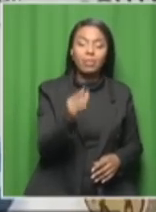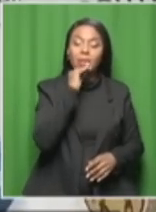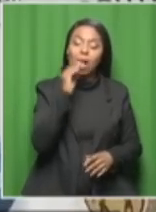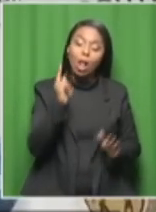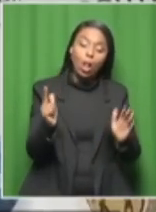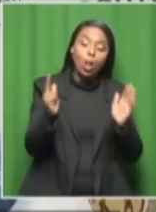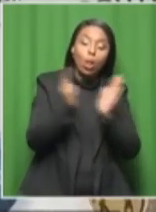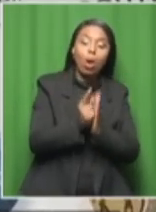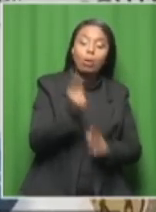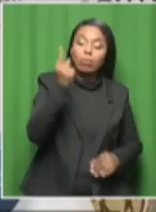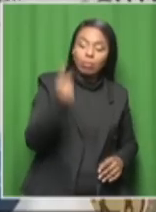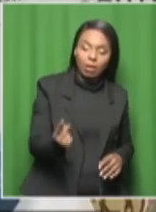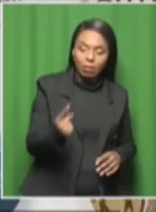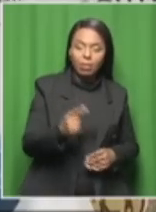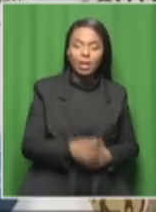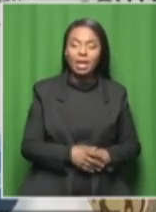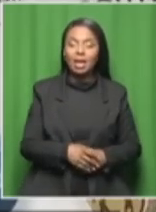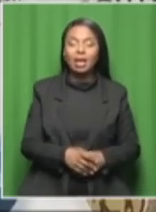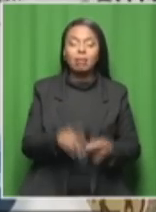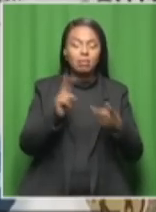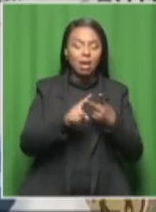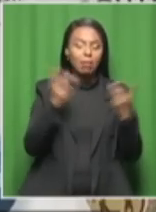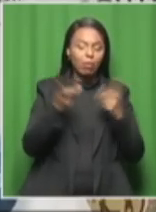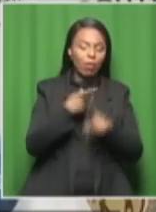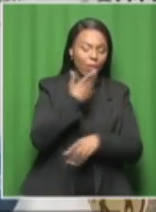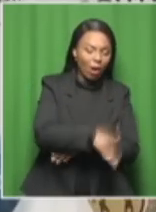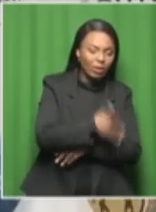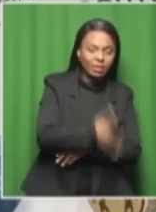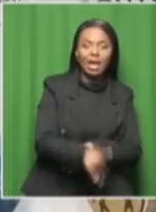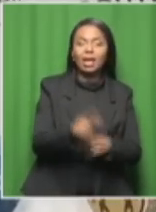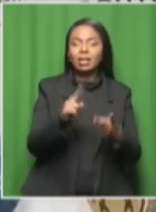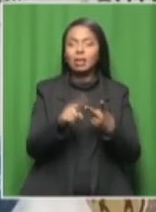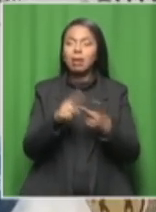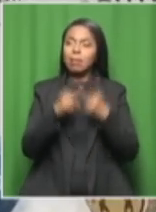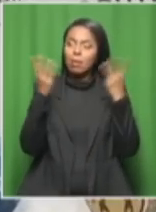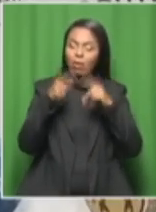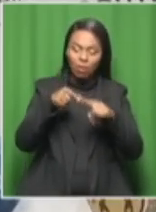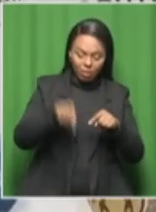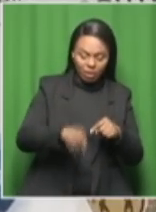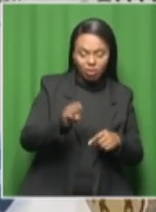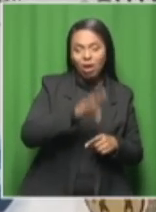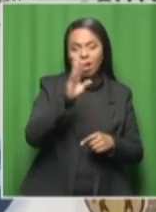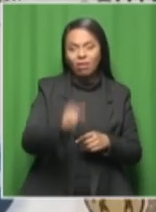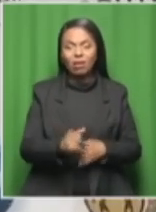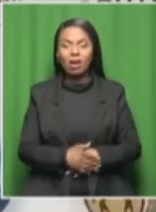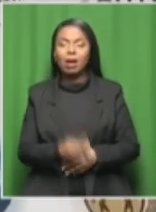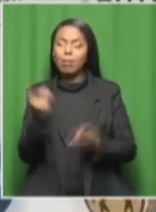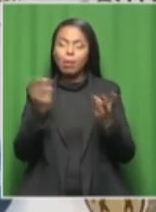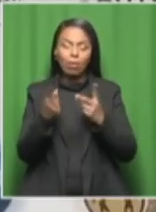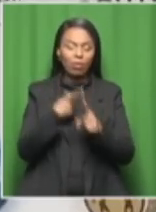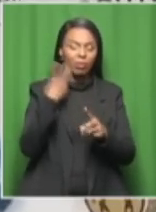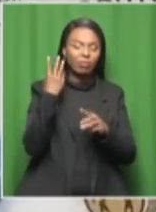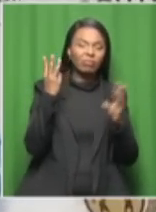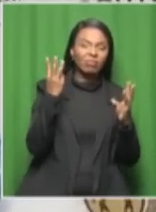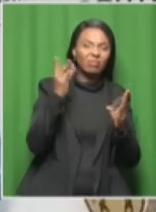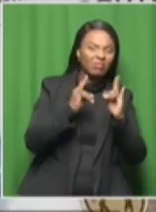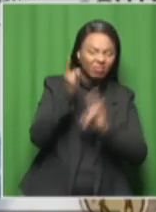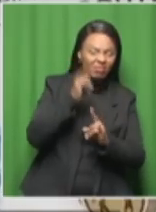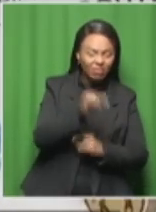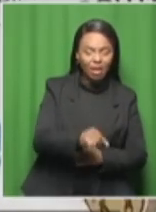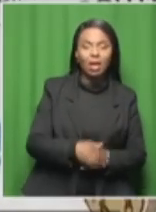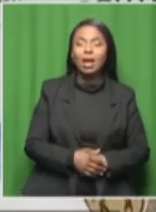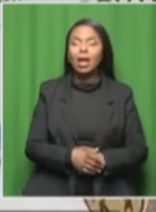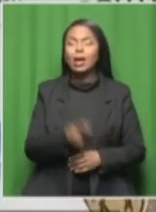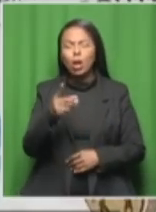about citizenship, about refugee, and about immigration must not be three separate laws. They must be. It must be one law,